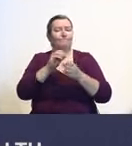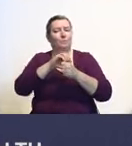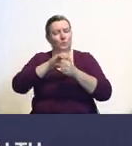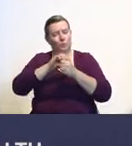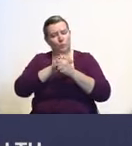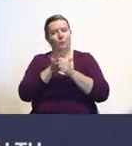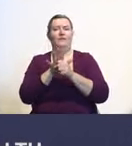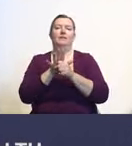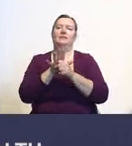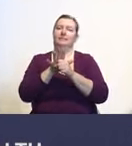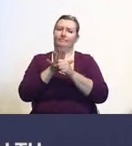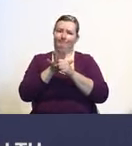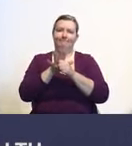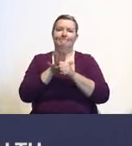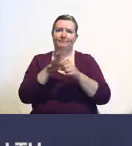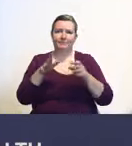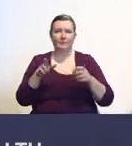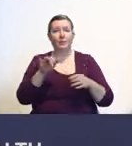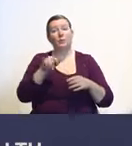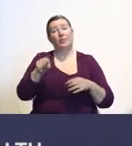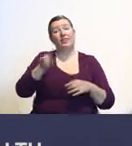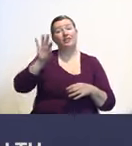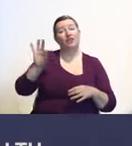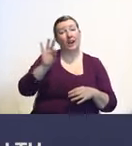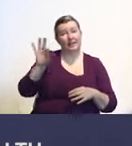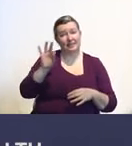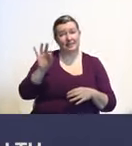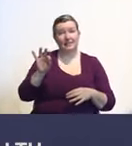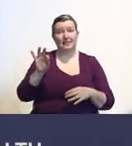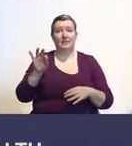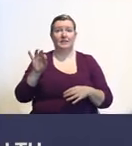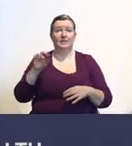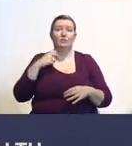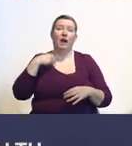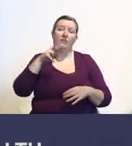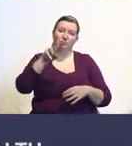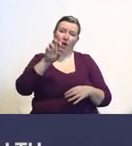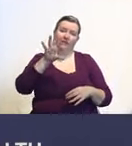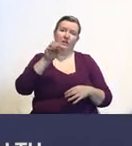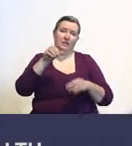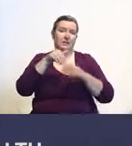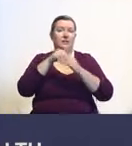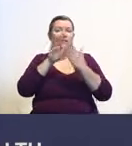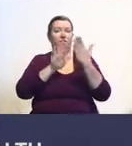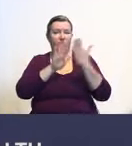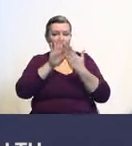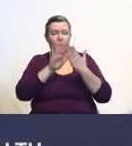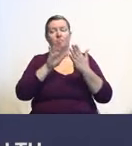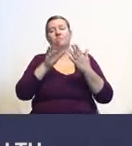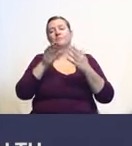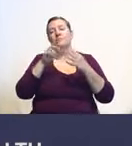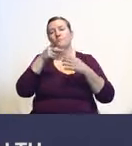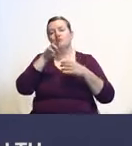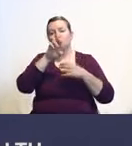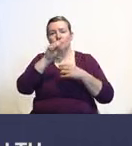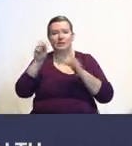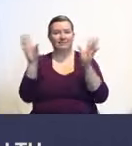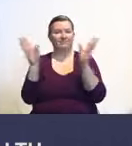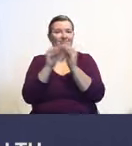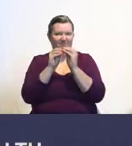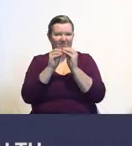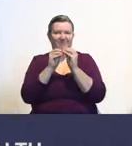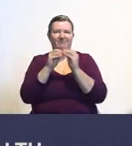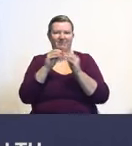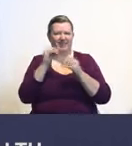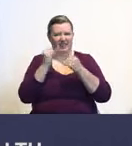also mark, after more than 250 in-person briefings and updates, our final time together to bring you the latest